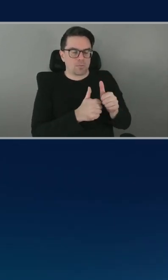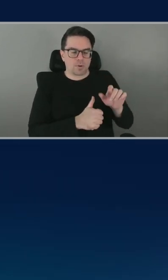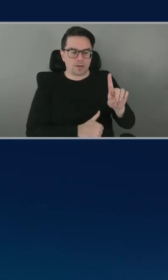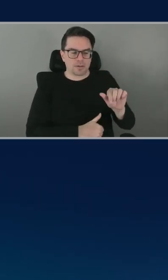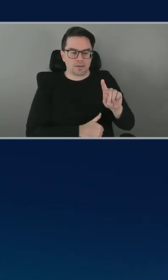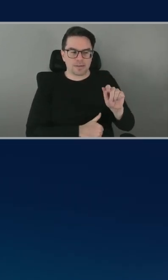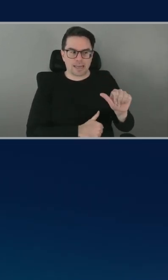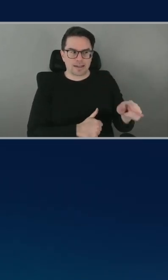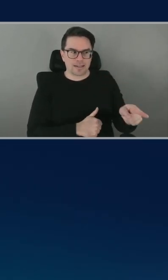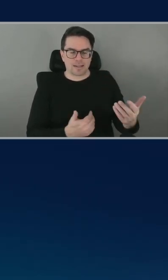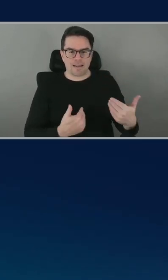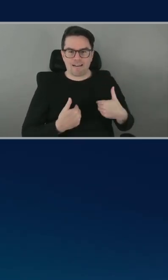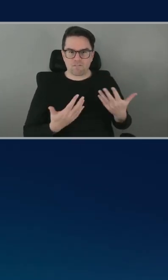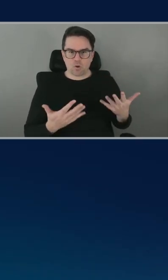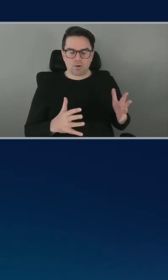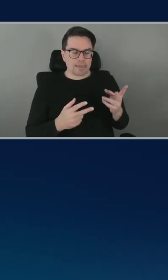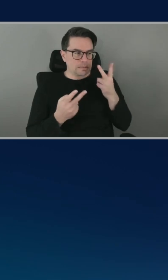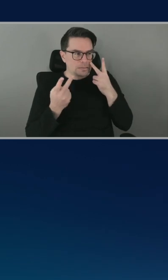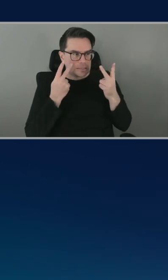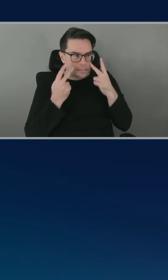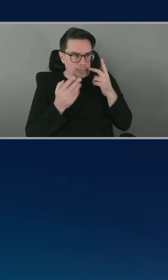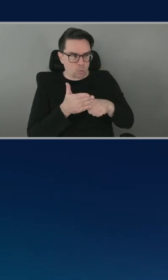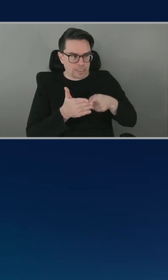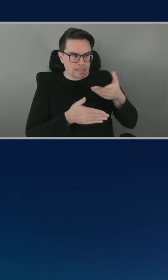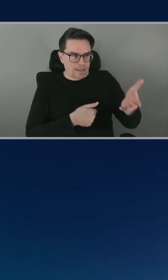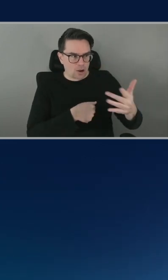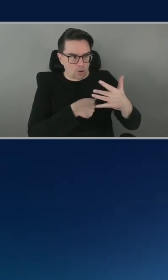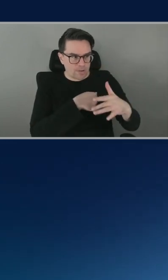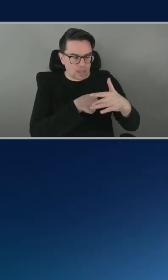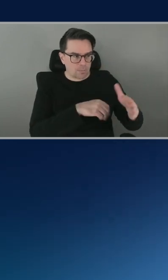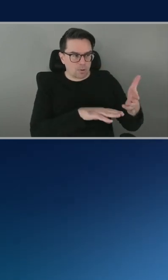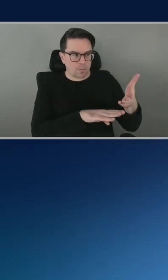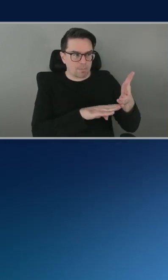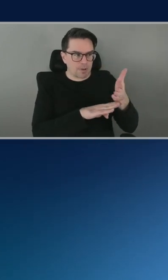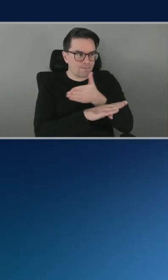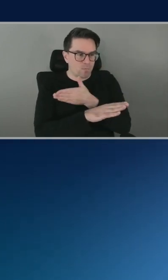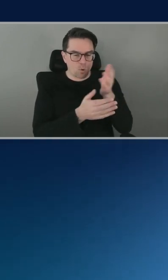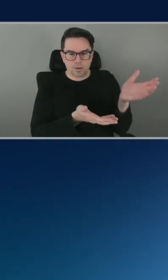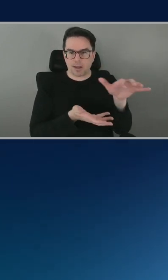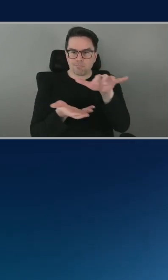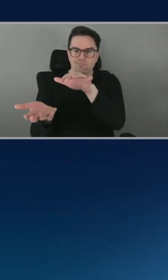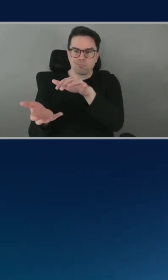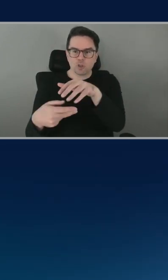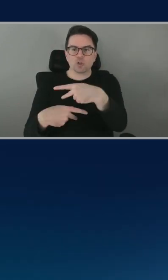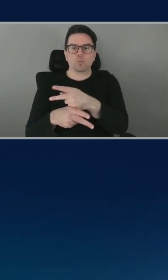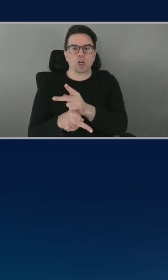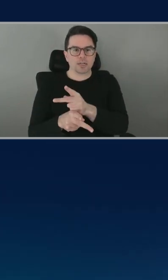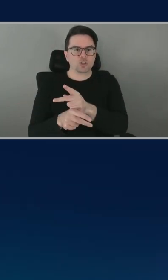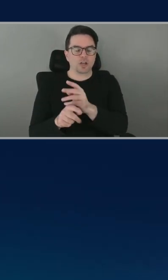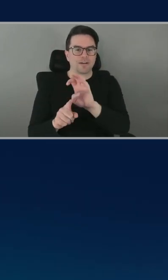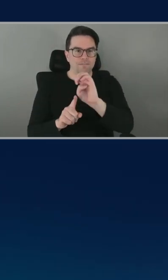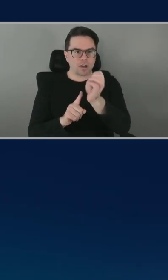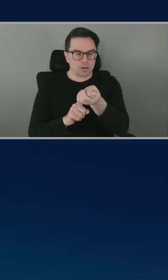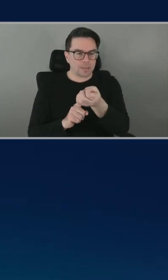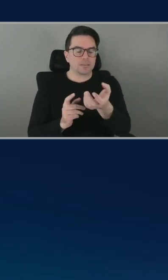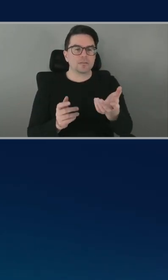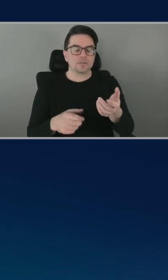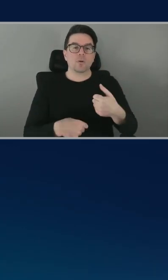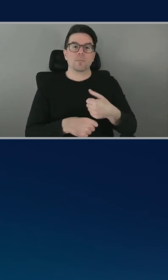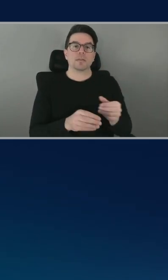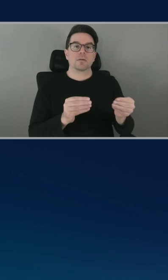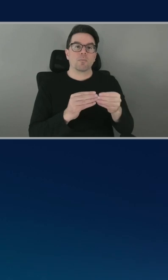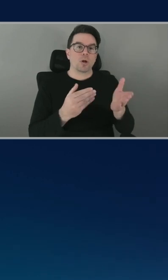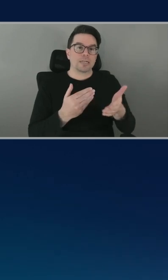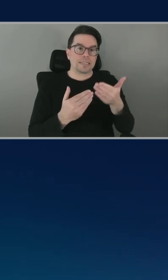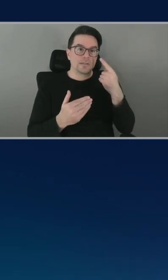to like see what is there before they actually like take all of this and take it to production. So it makes it a lot easier for you to on-ramp